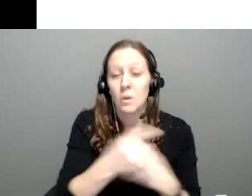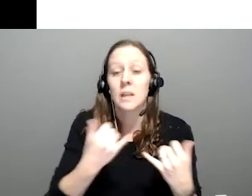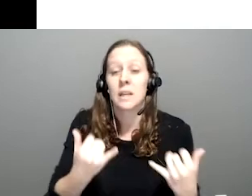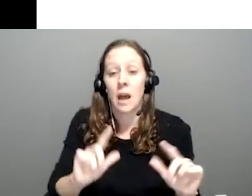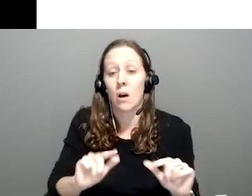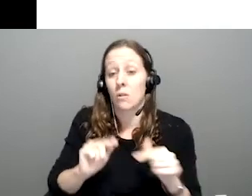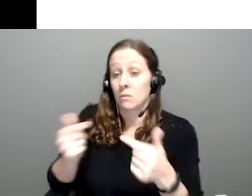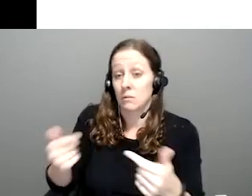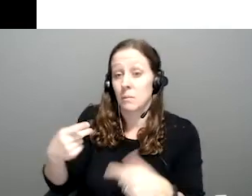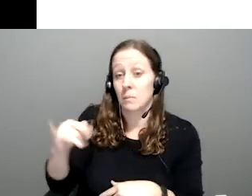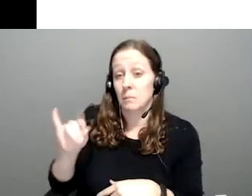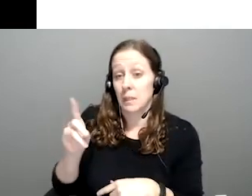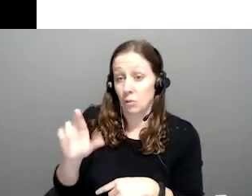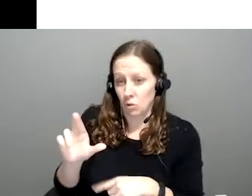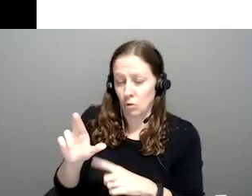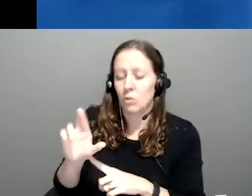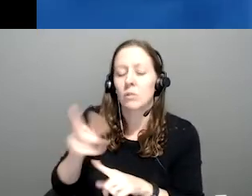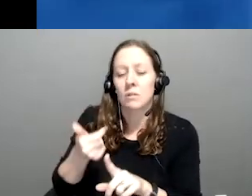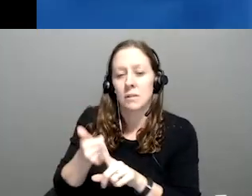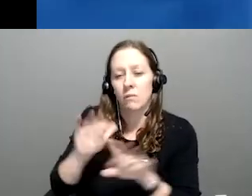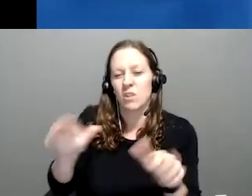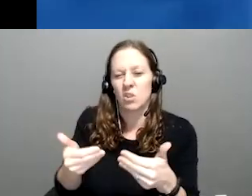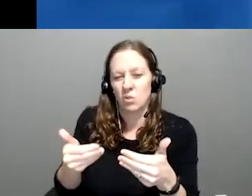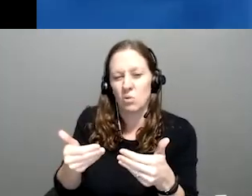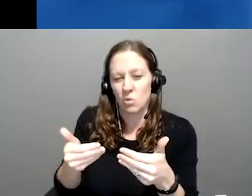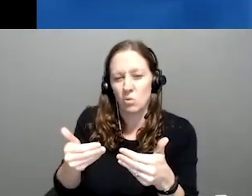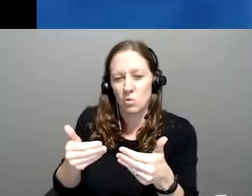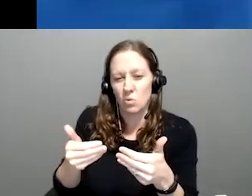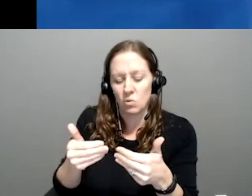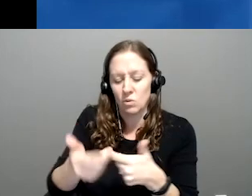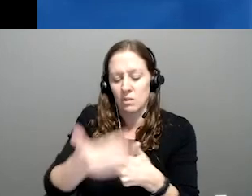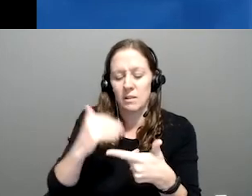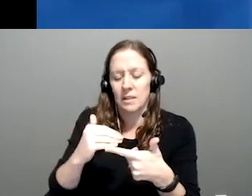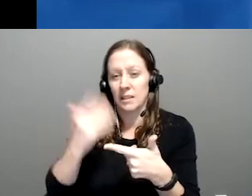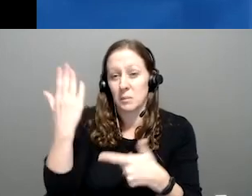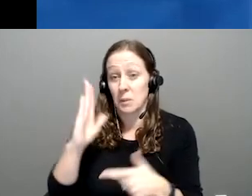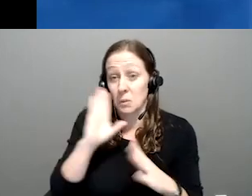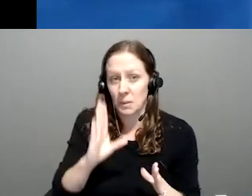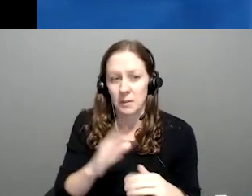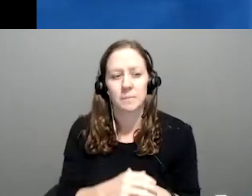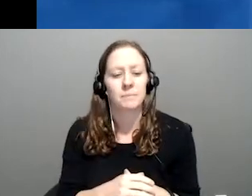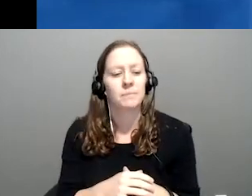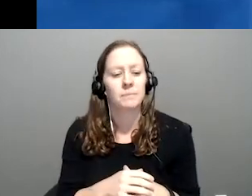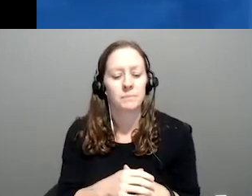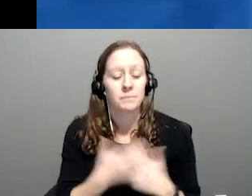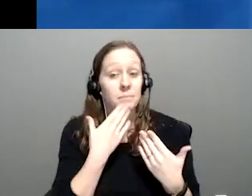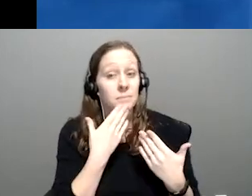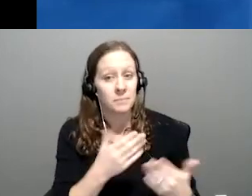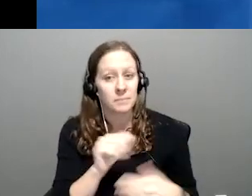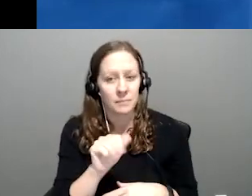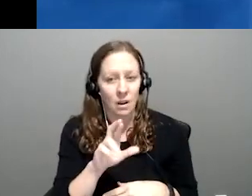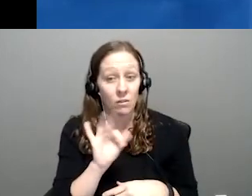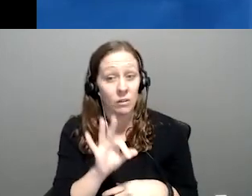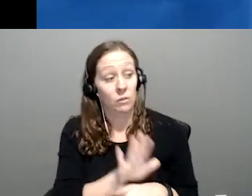again, who will introduce the next speaker. Thank you. Thank you, Arif. Your research that you've